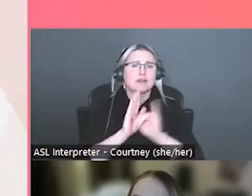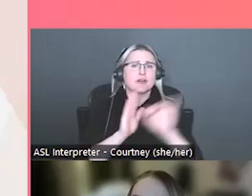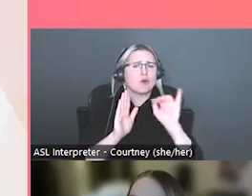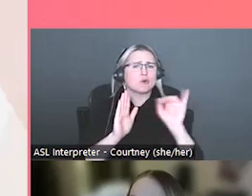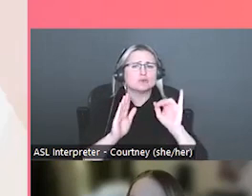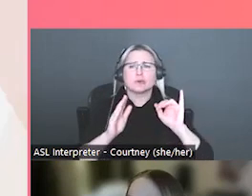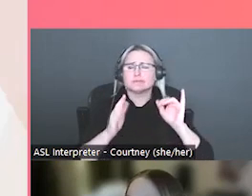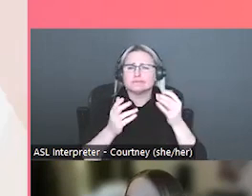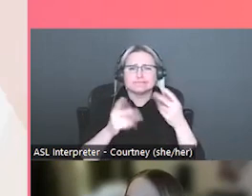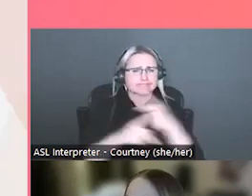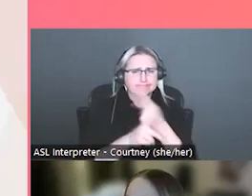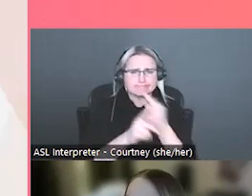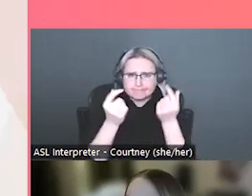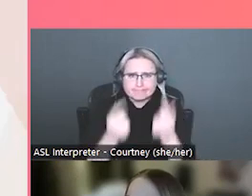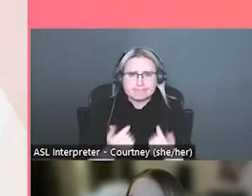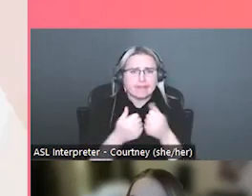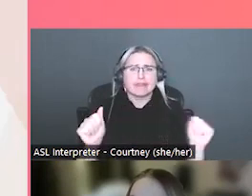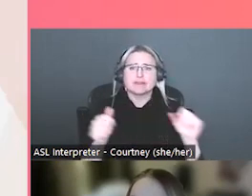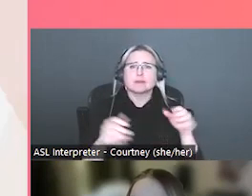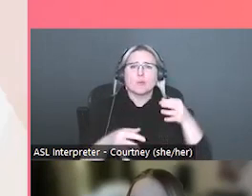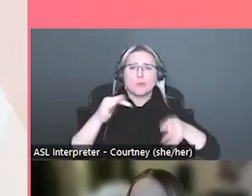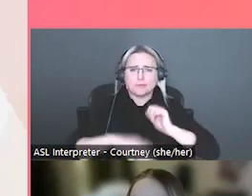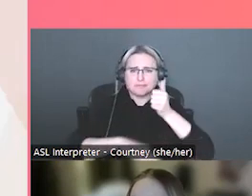Just give me 1 second.